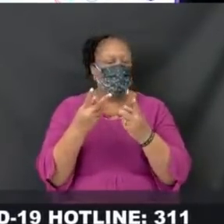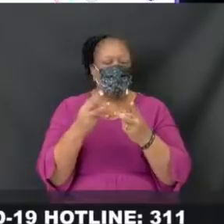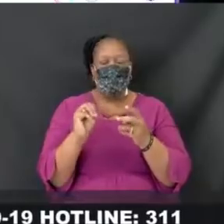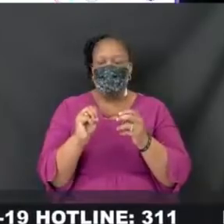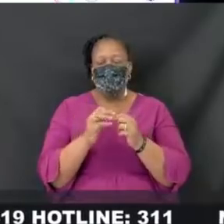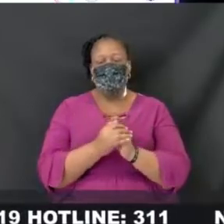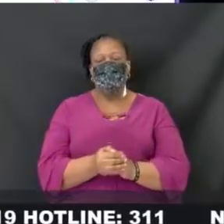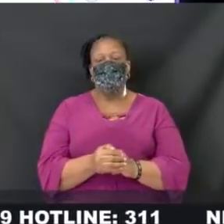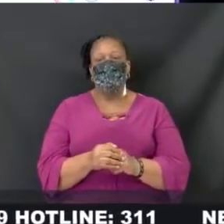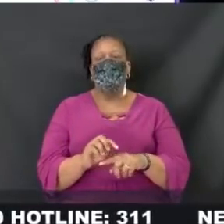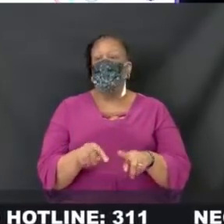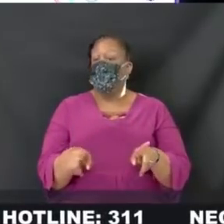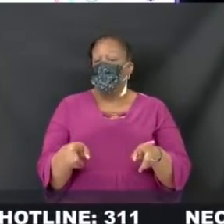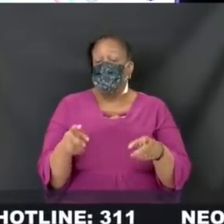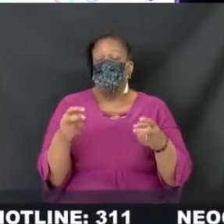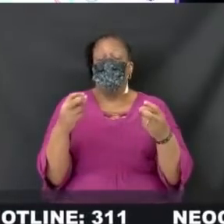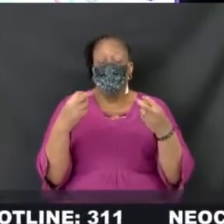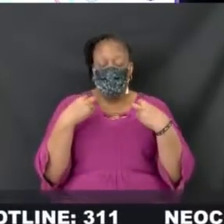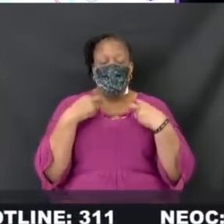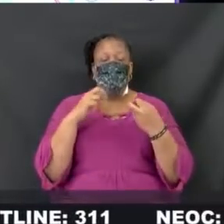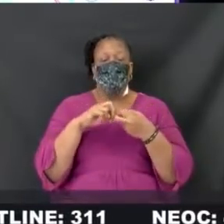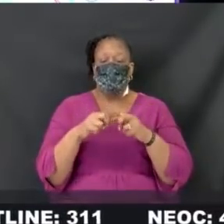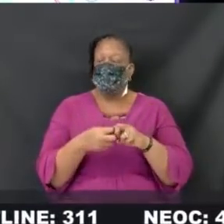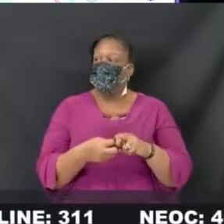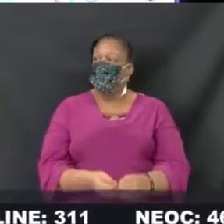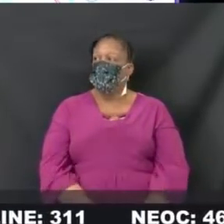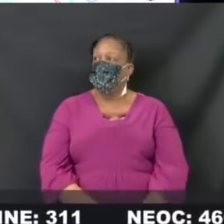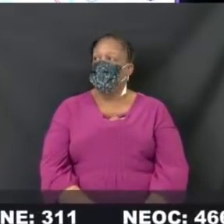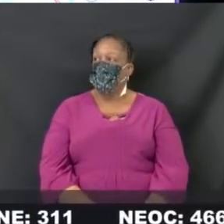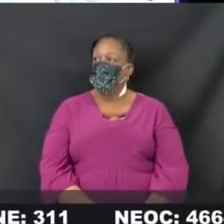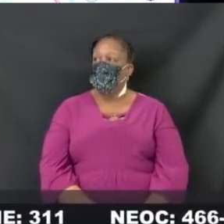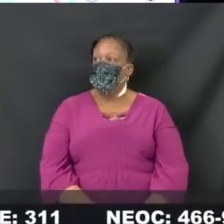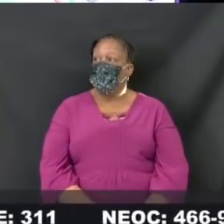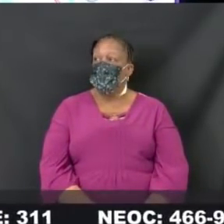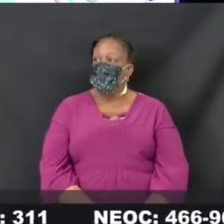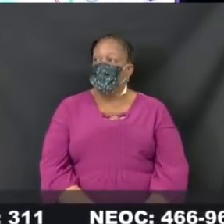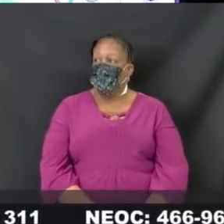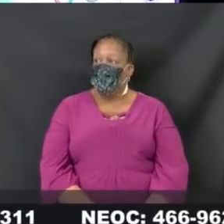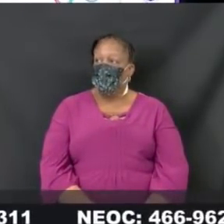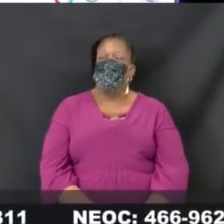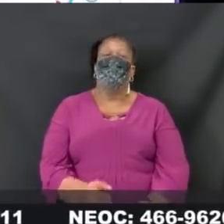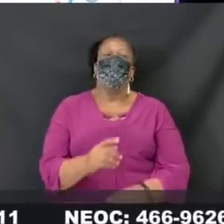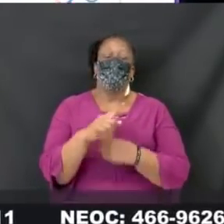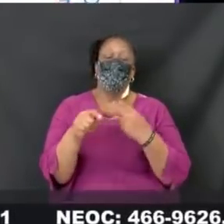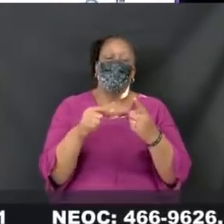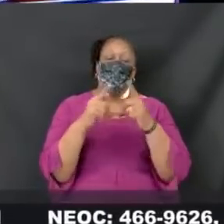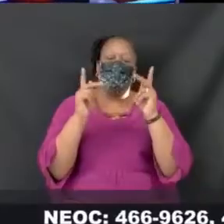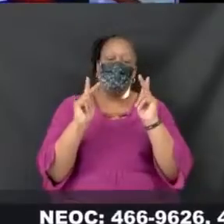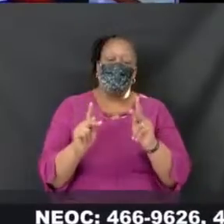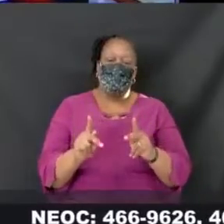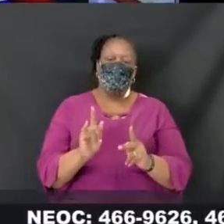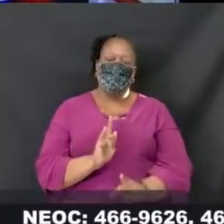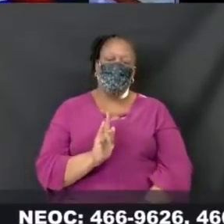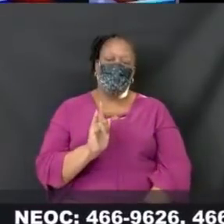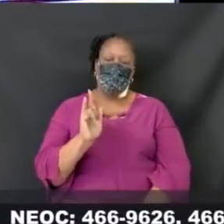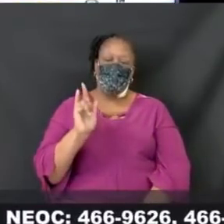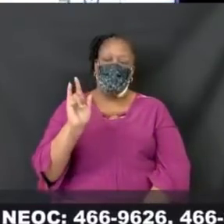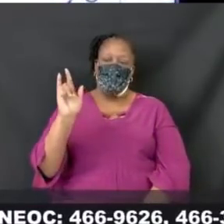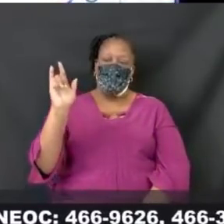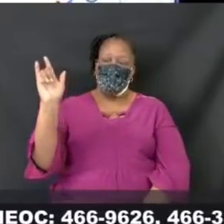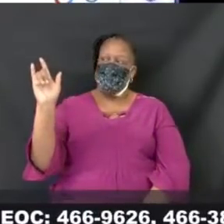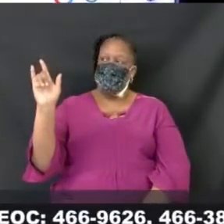what are the challenges? When someone is leaving here for some of the North American